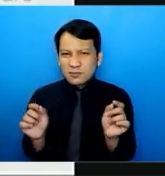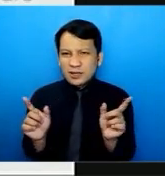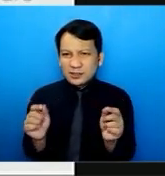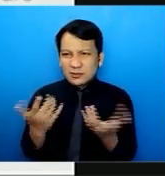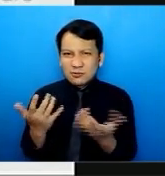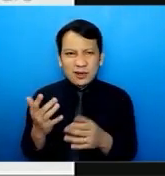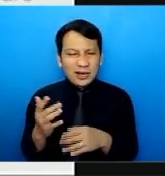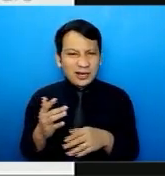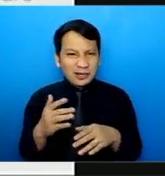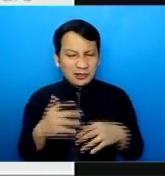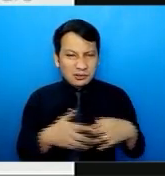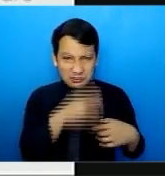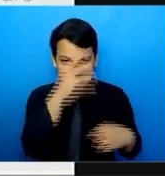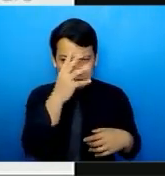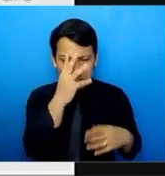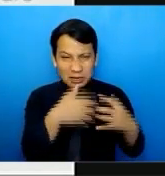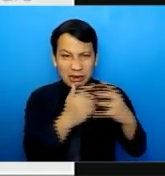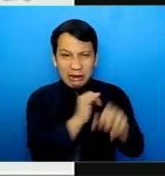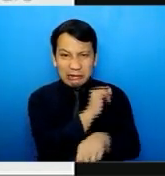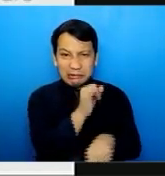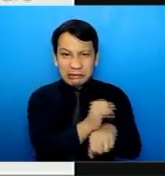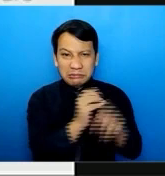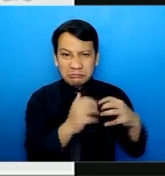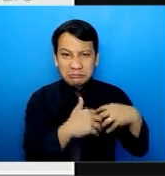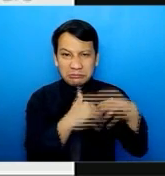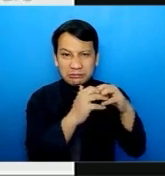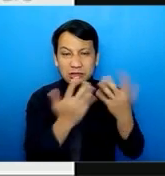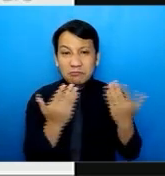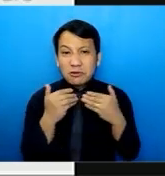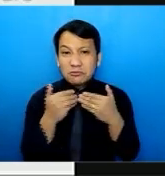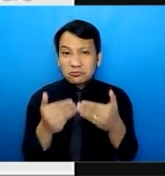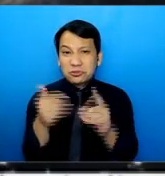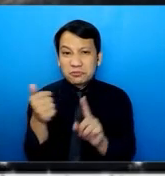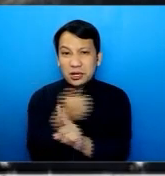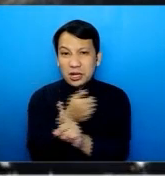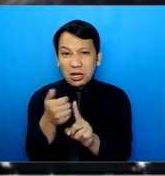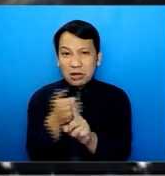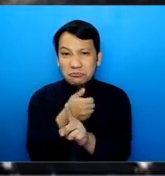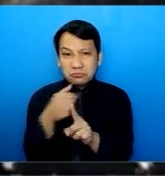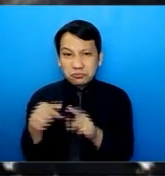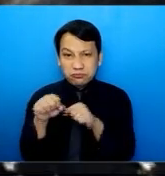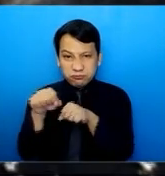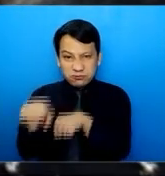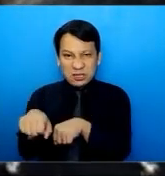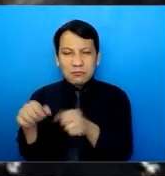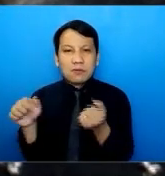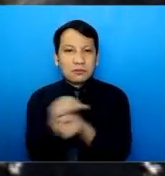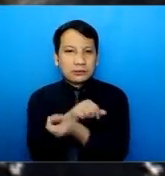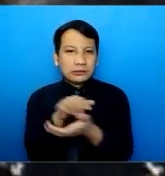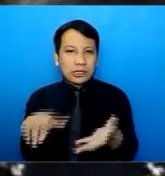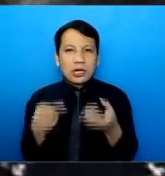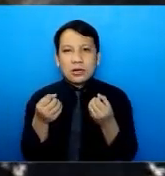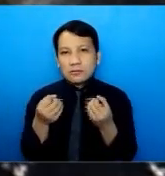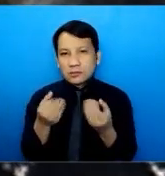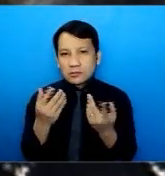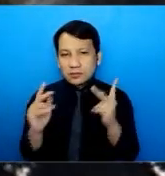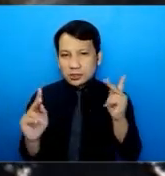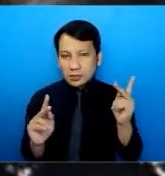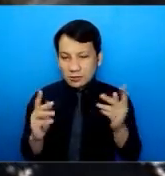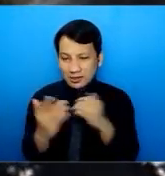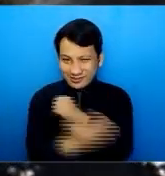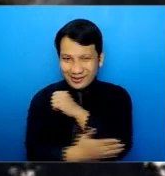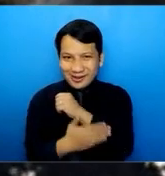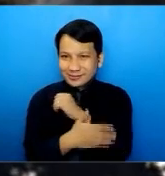building. Kapag nagpatuloy pa raw ang pag-abusong ito, maaapektuhan ang maraming bansa.